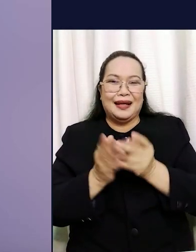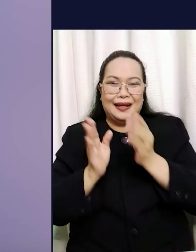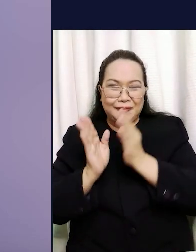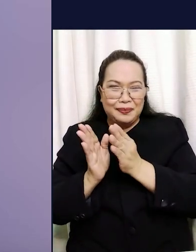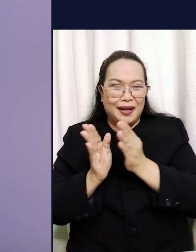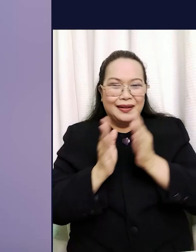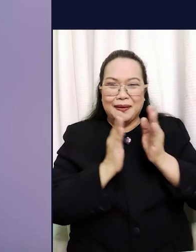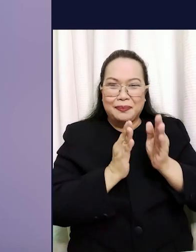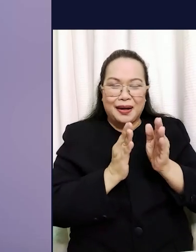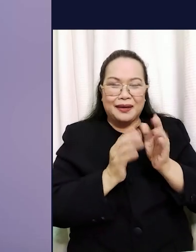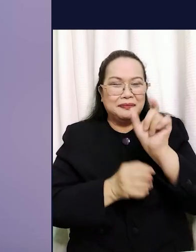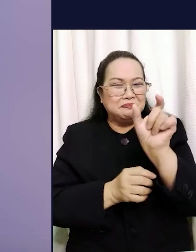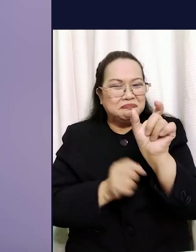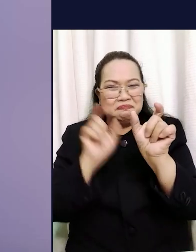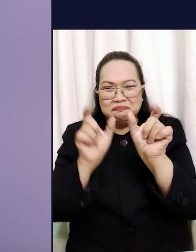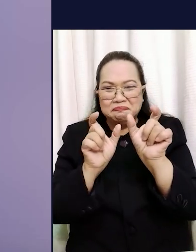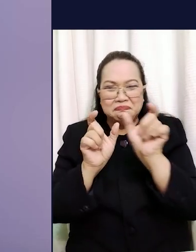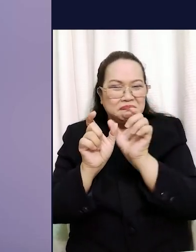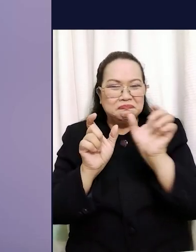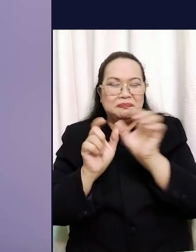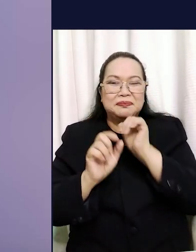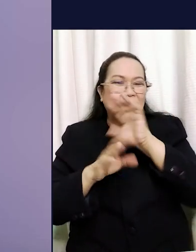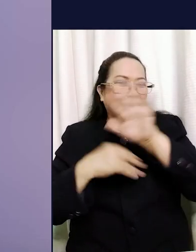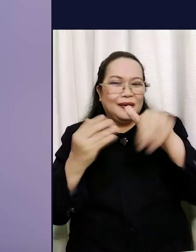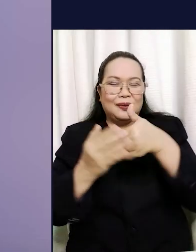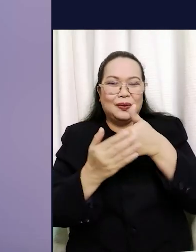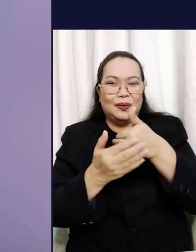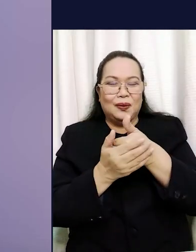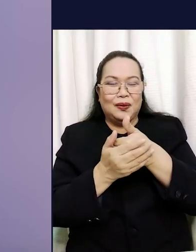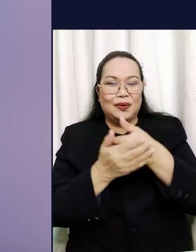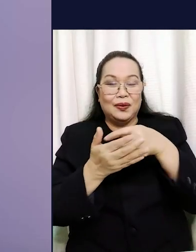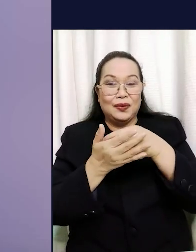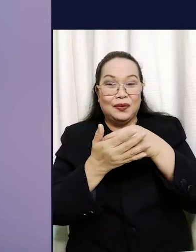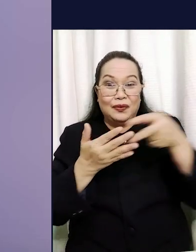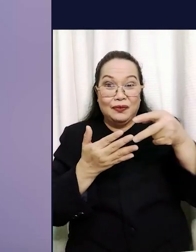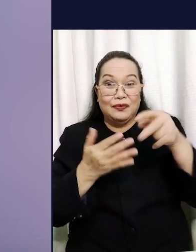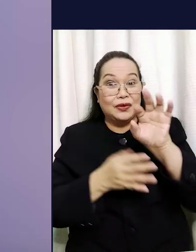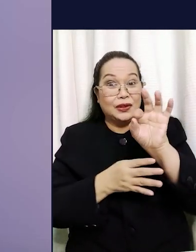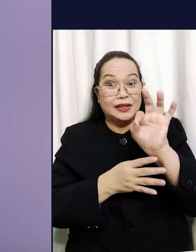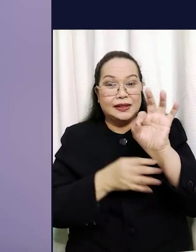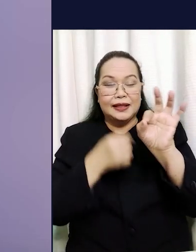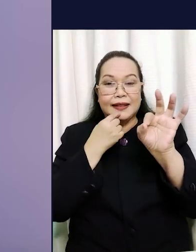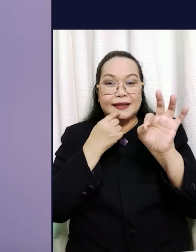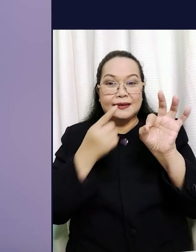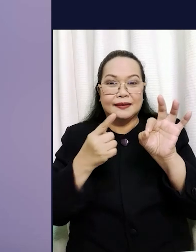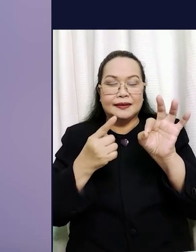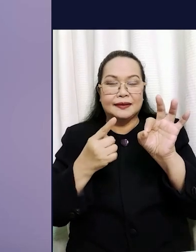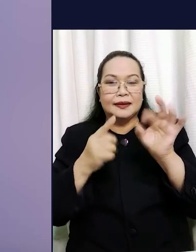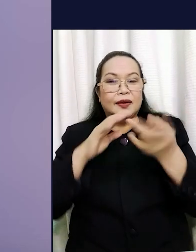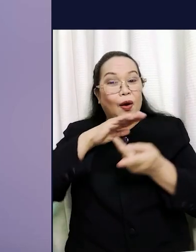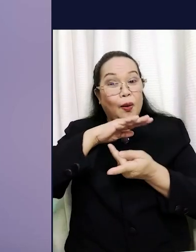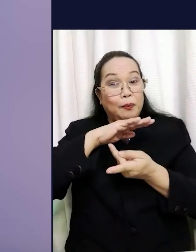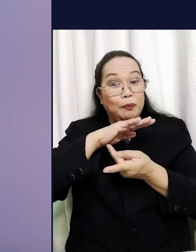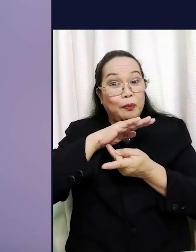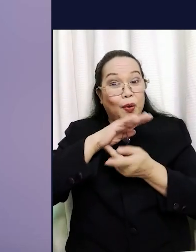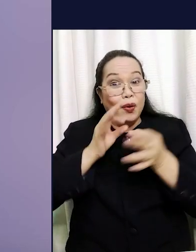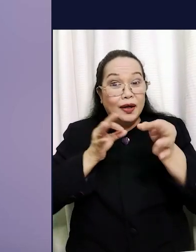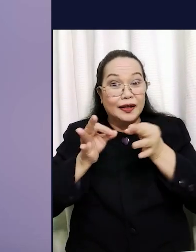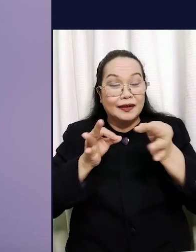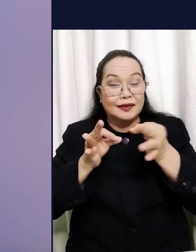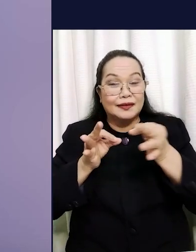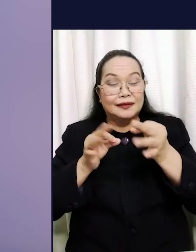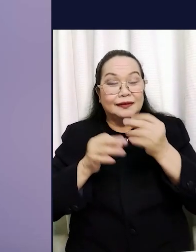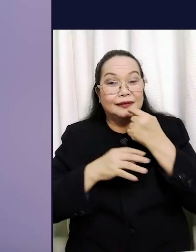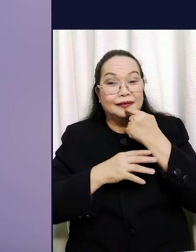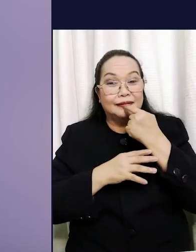Bahabahagi lamang po. Dito naman sa talatang 9 o sa verse 9, Paul deal with these two